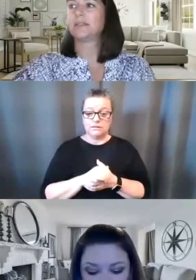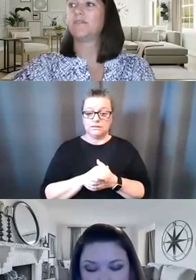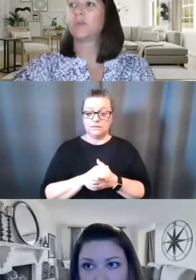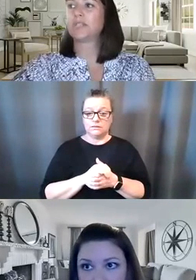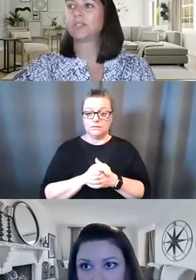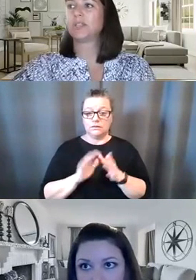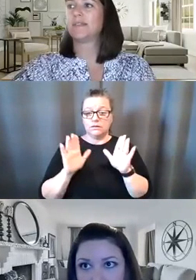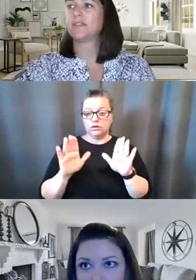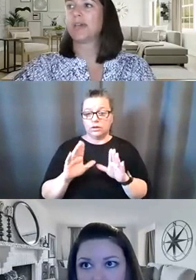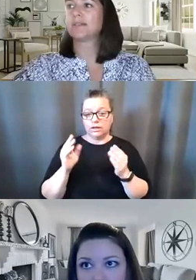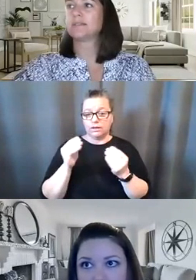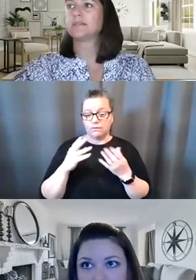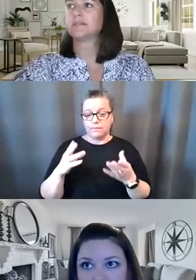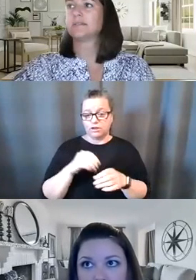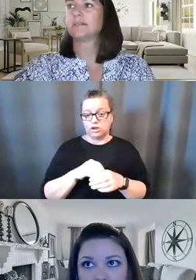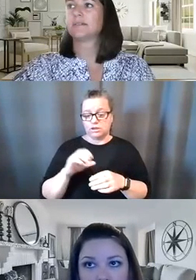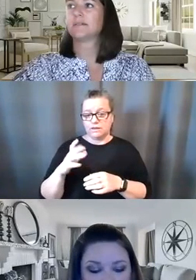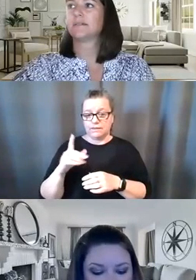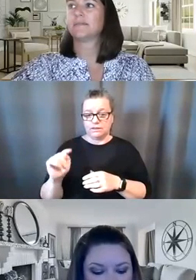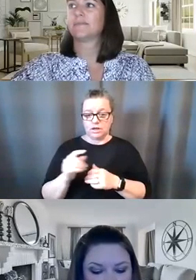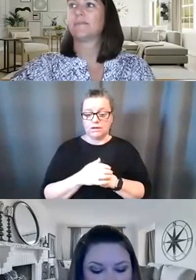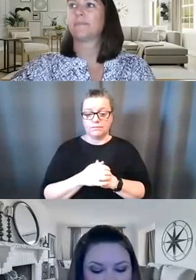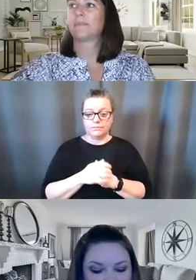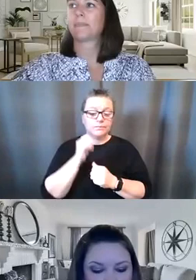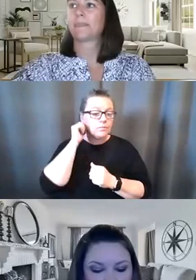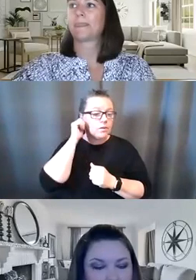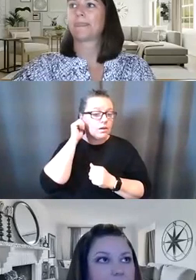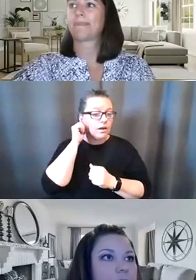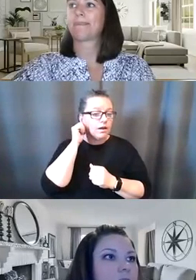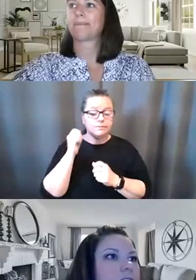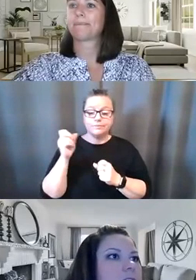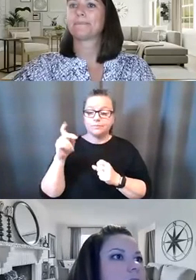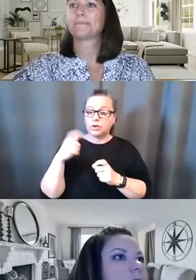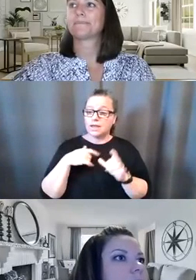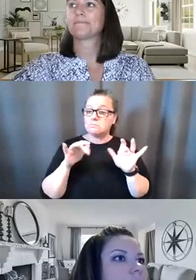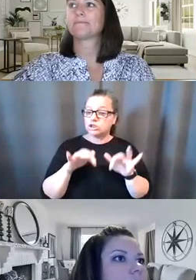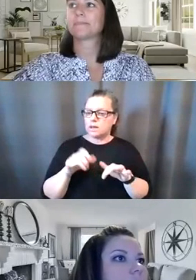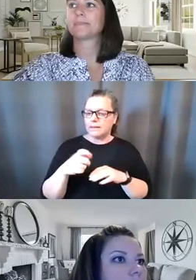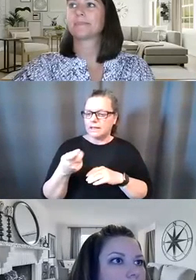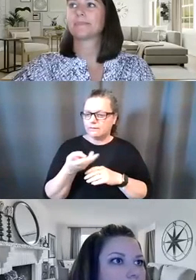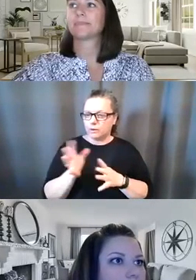Great information in the chat. All right, just typing in a few of these.